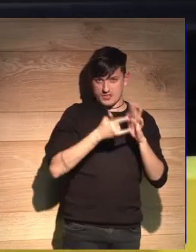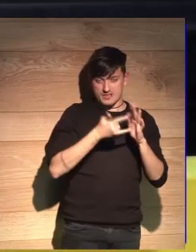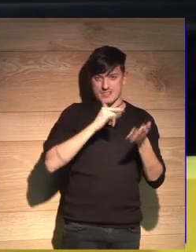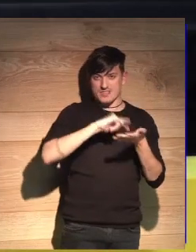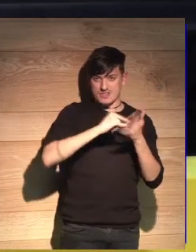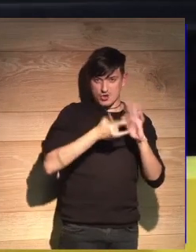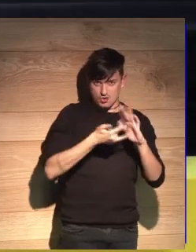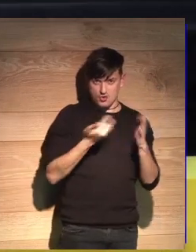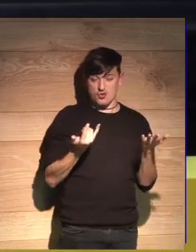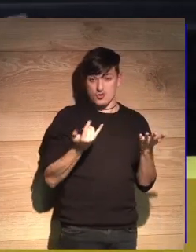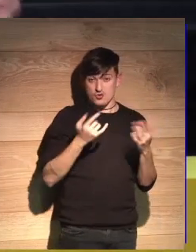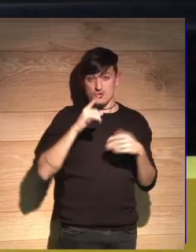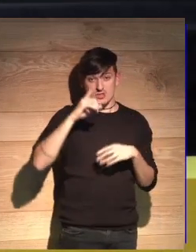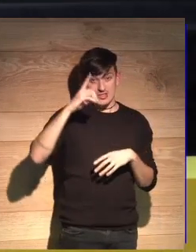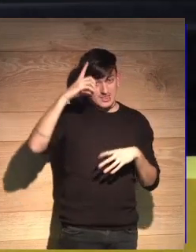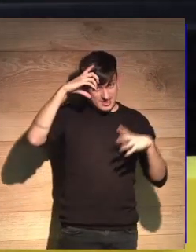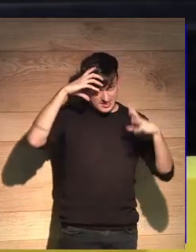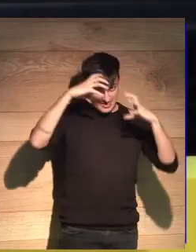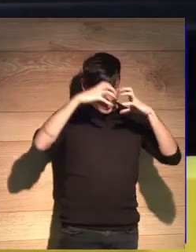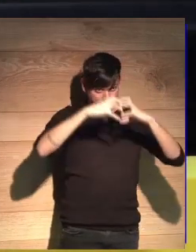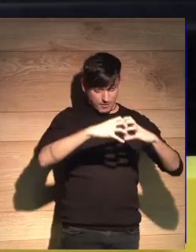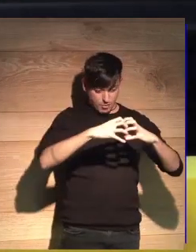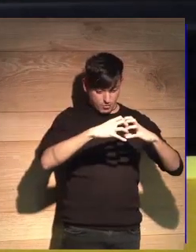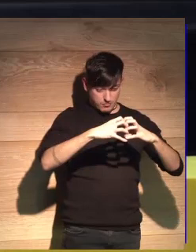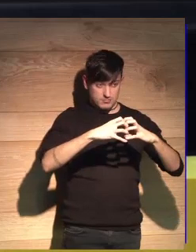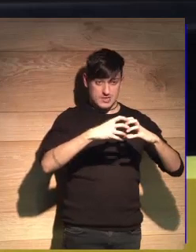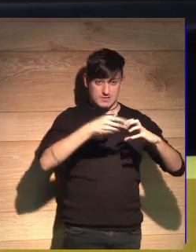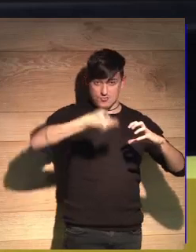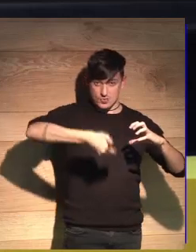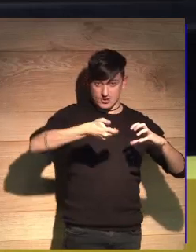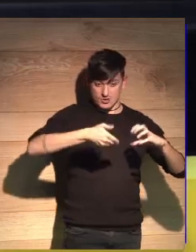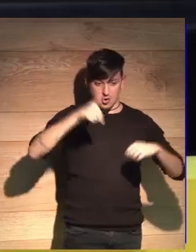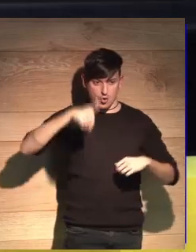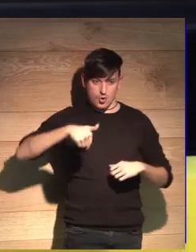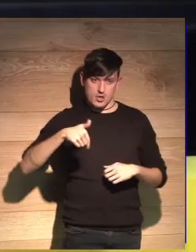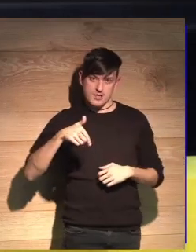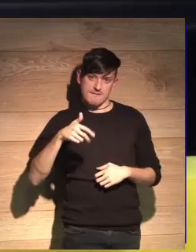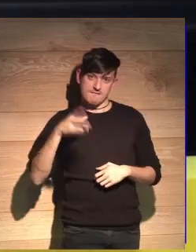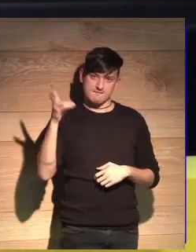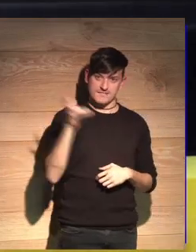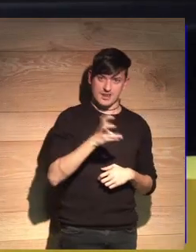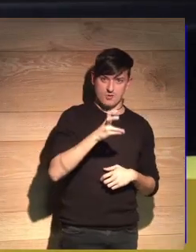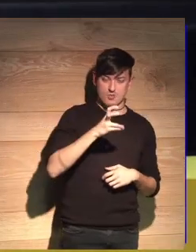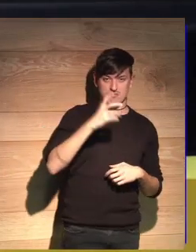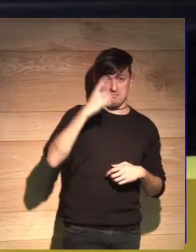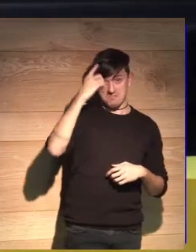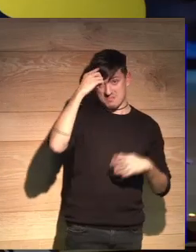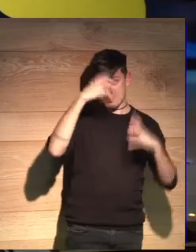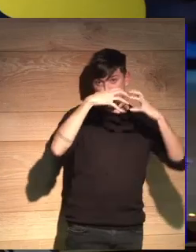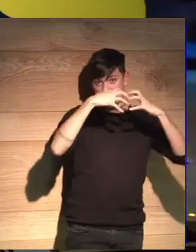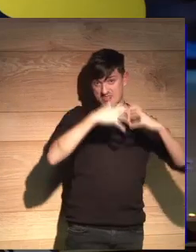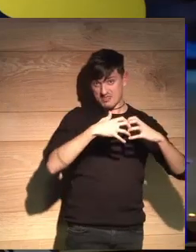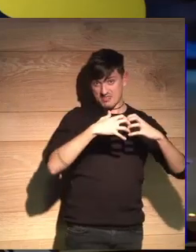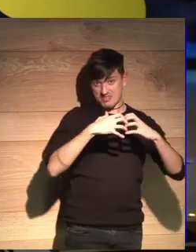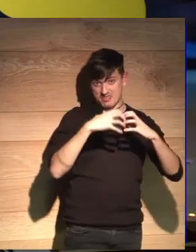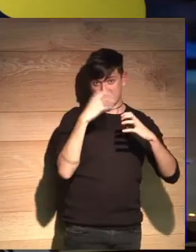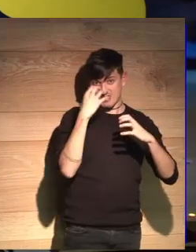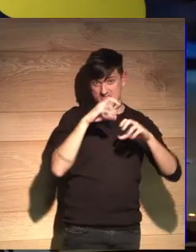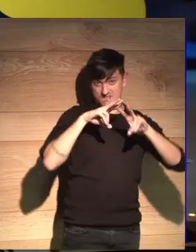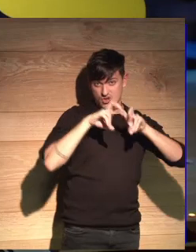technological and scientific leadership. We talked about the brain and the importance of the brain, and we have a neuroscientist who's a relevant one, and we talk